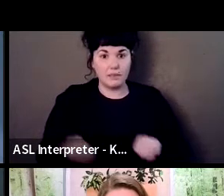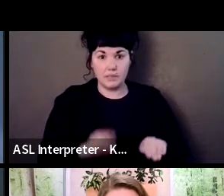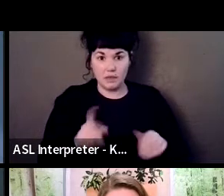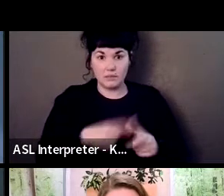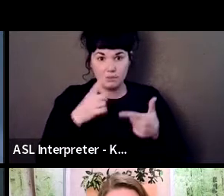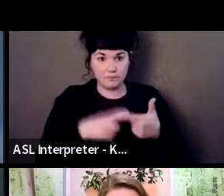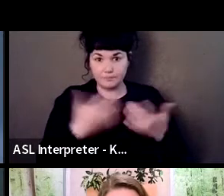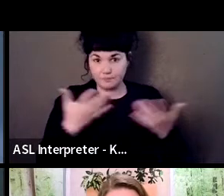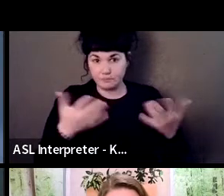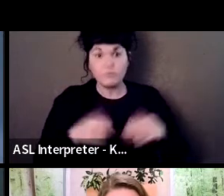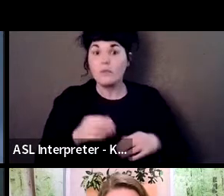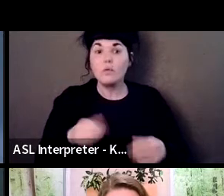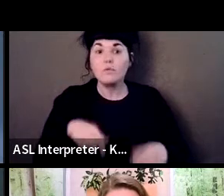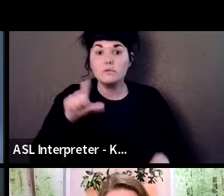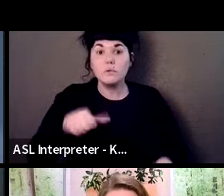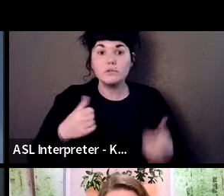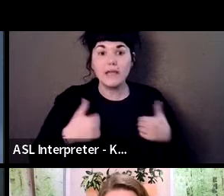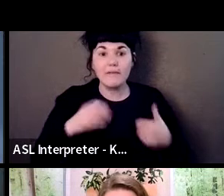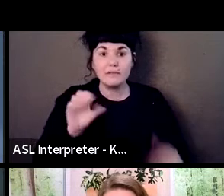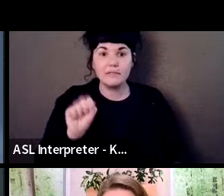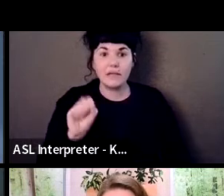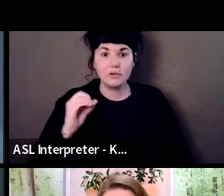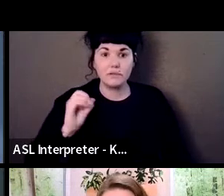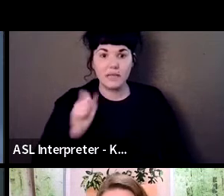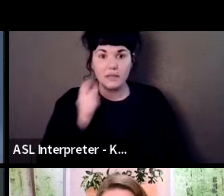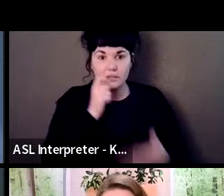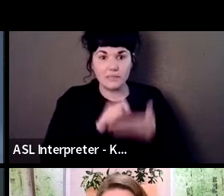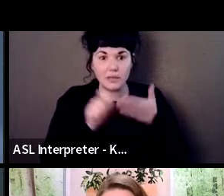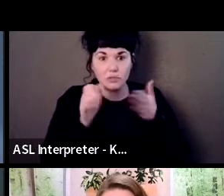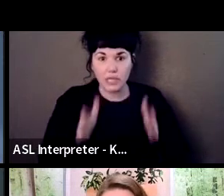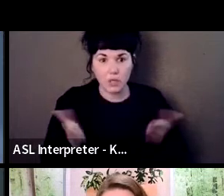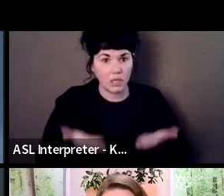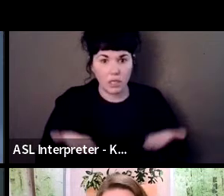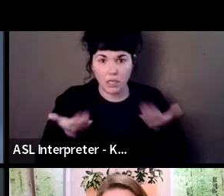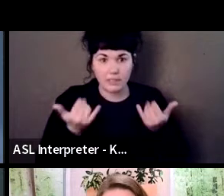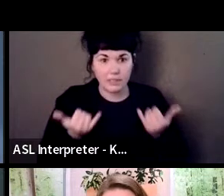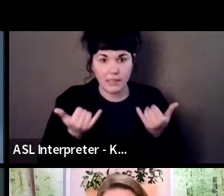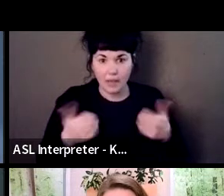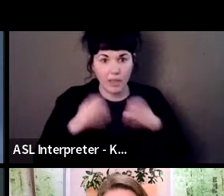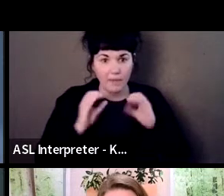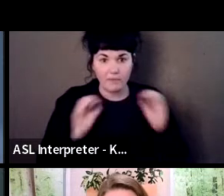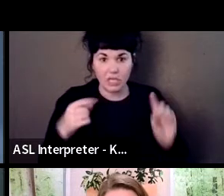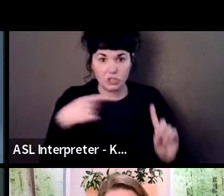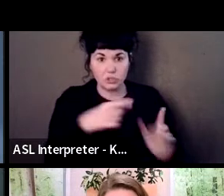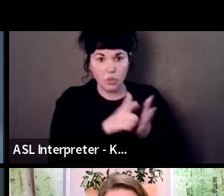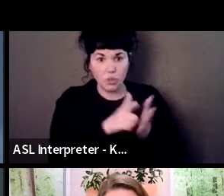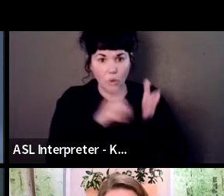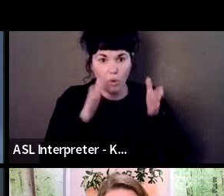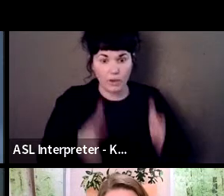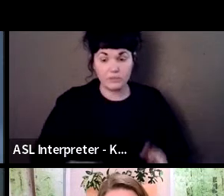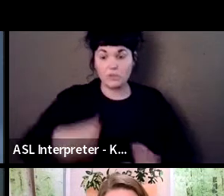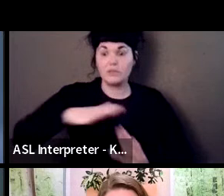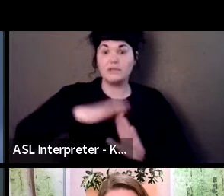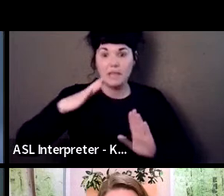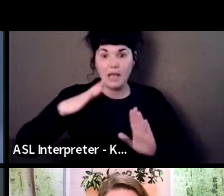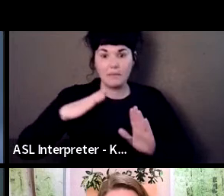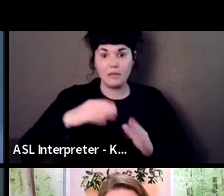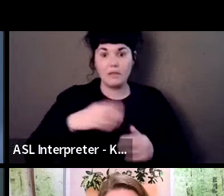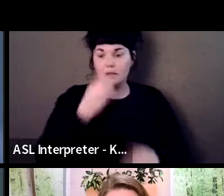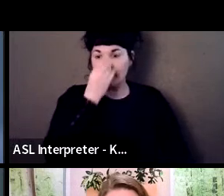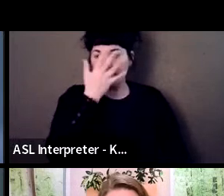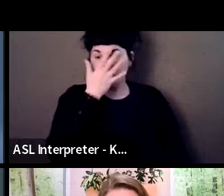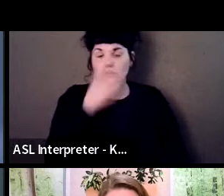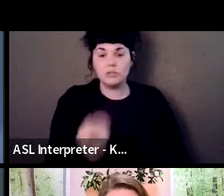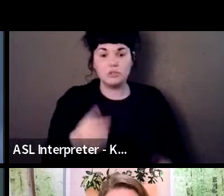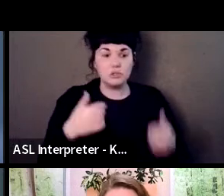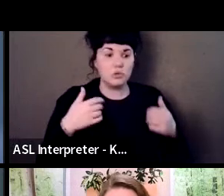attorney. We have no secretary today. You see, I think the biggest lesson here learned is that you folks are trying to change the rules. You have people behind you.